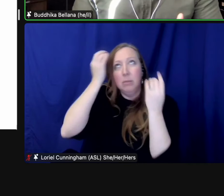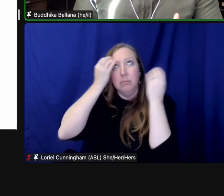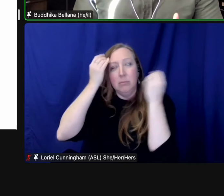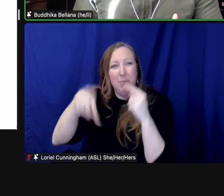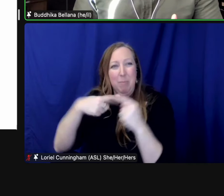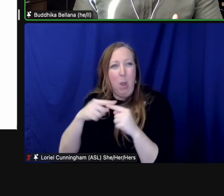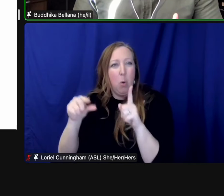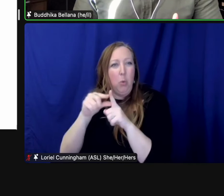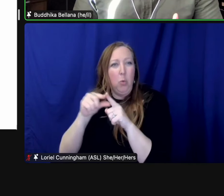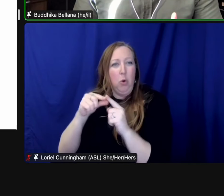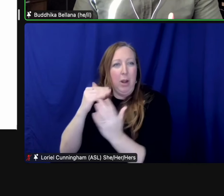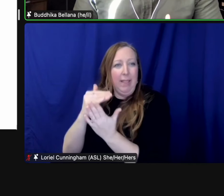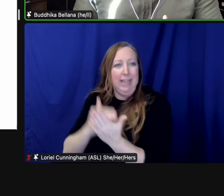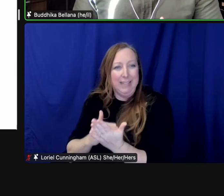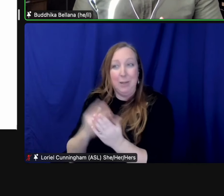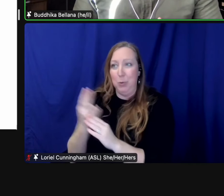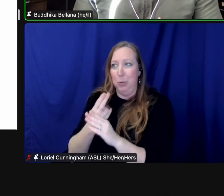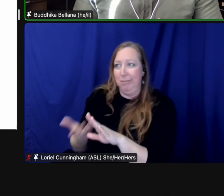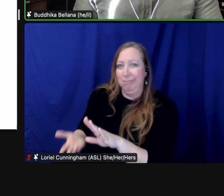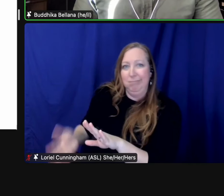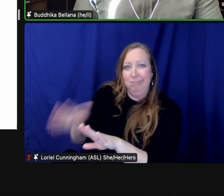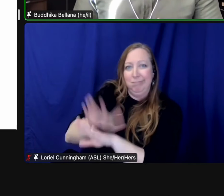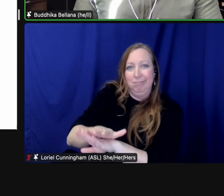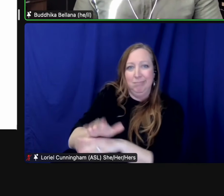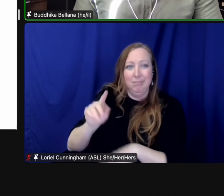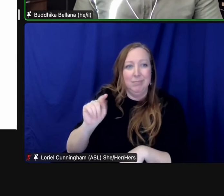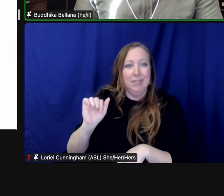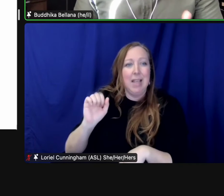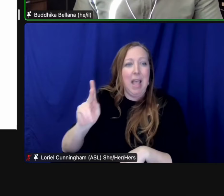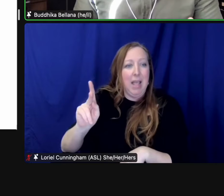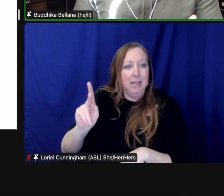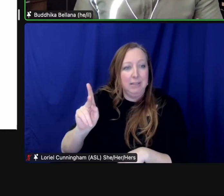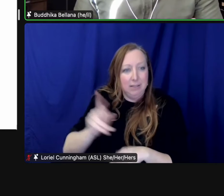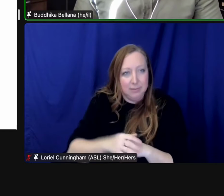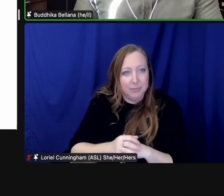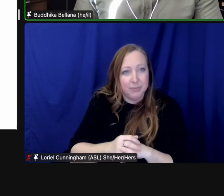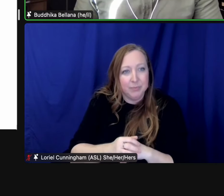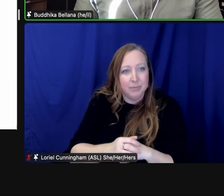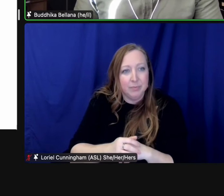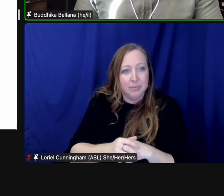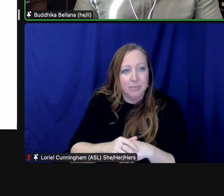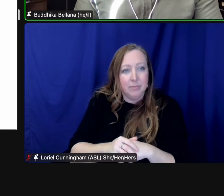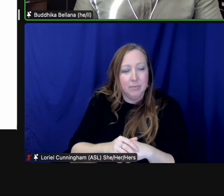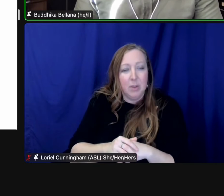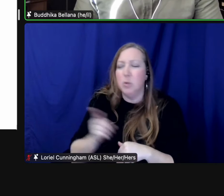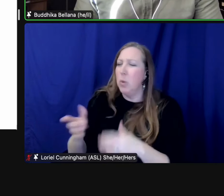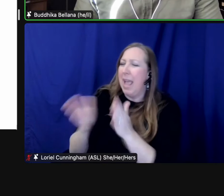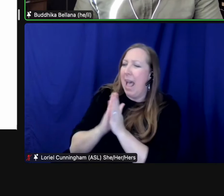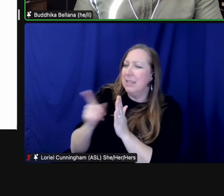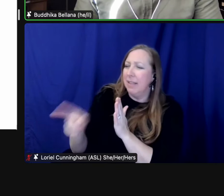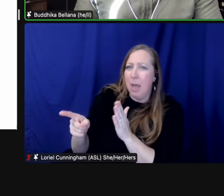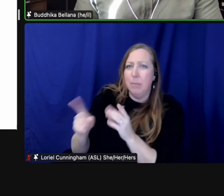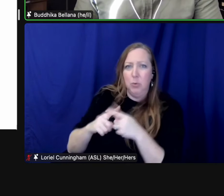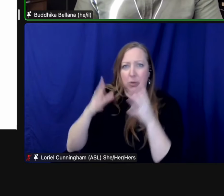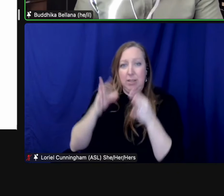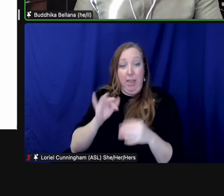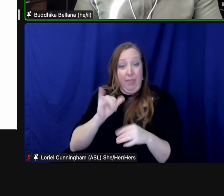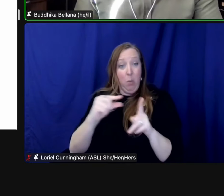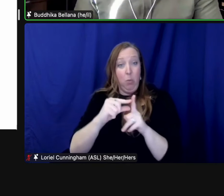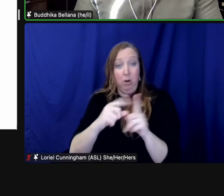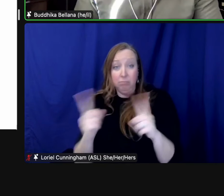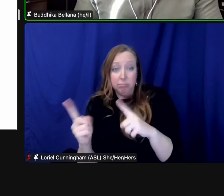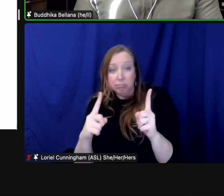different cover tasks. So this is an example of italicized. You're essentially judging whether a word was italicized or not, so you can kind of see what